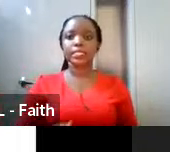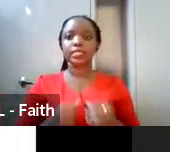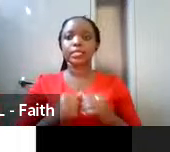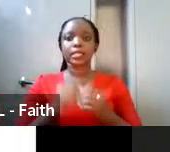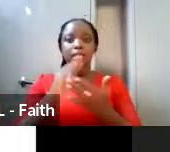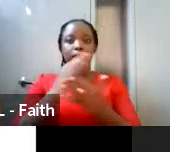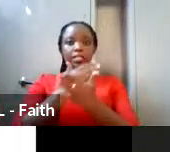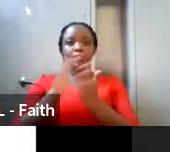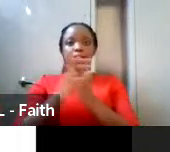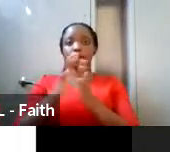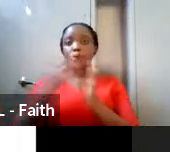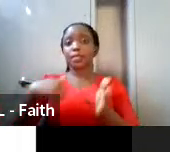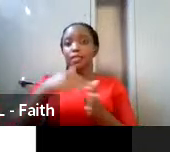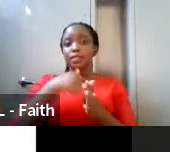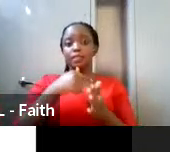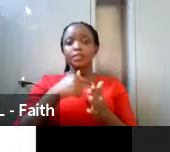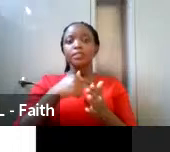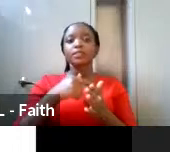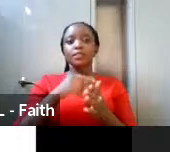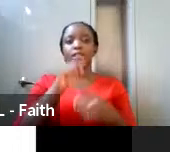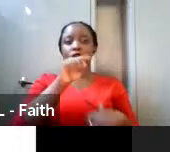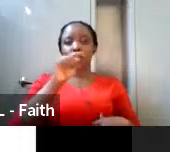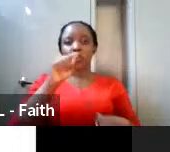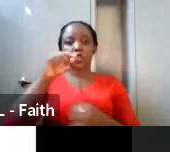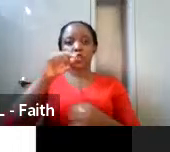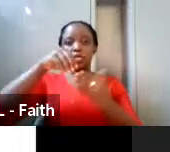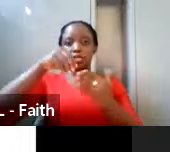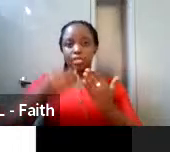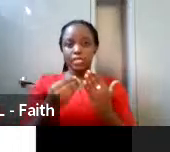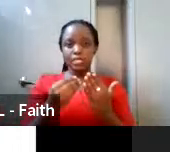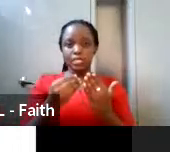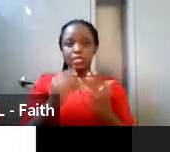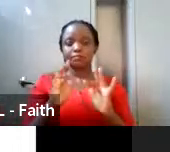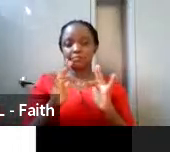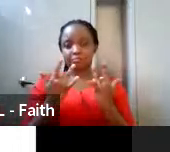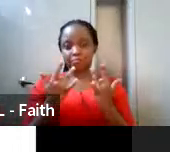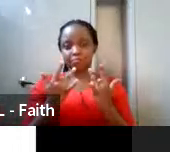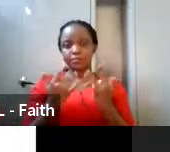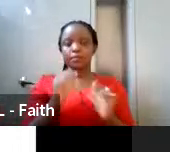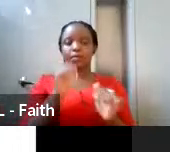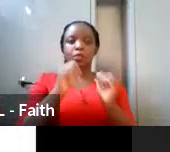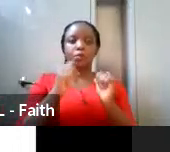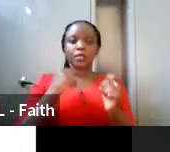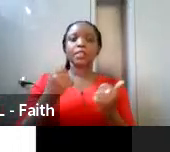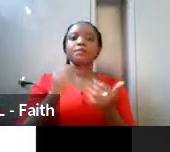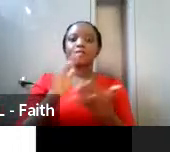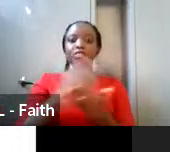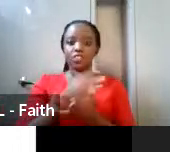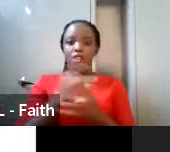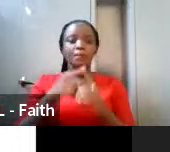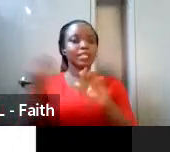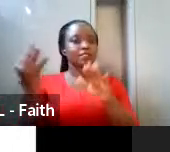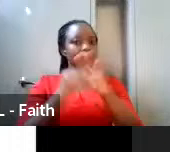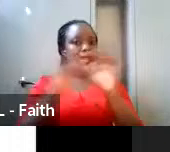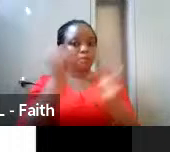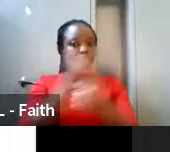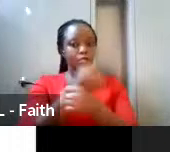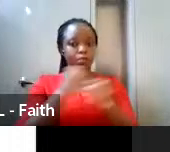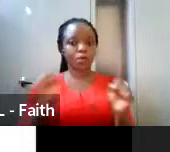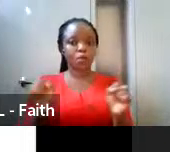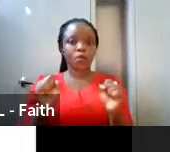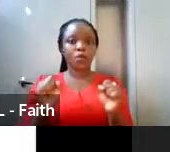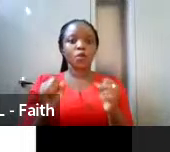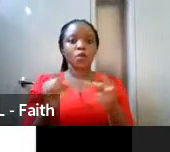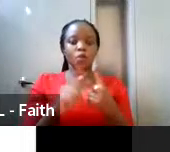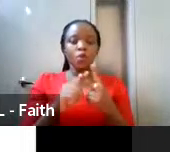share with us the details of those receipts that have transmitted but cannot file,